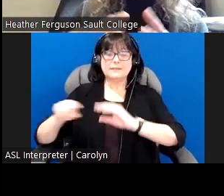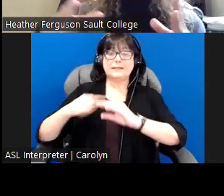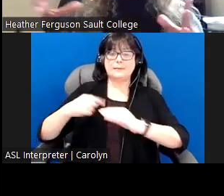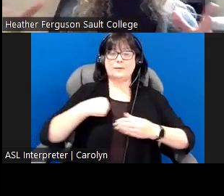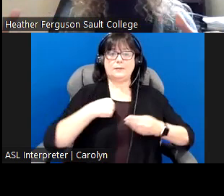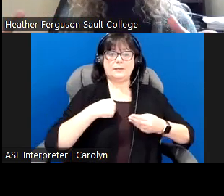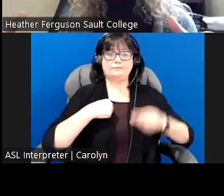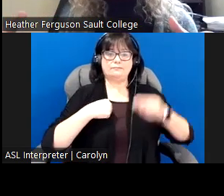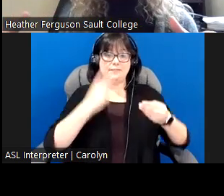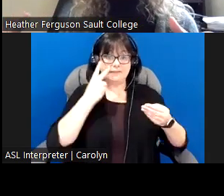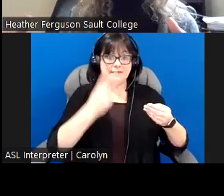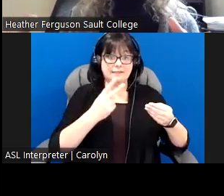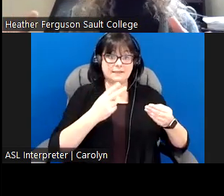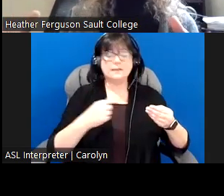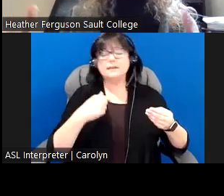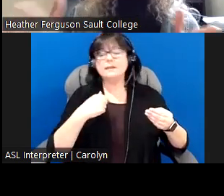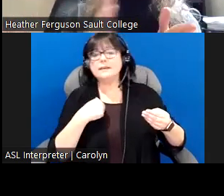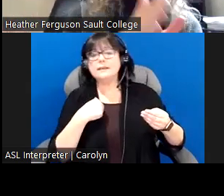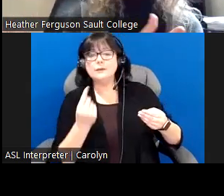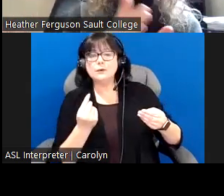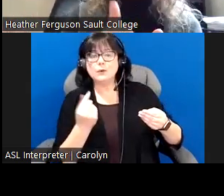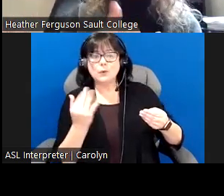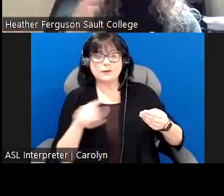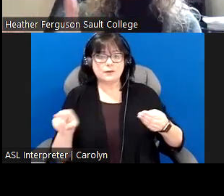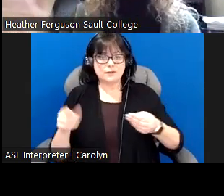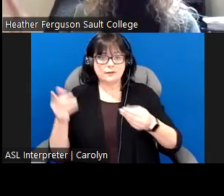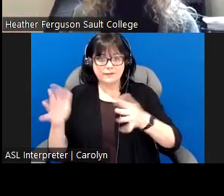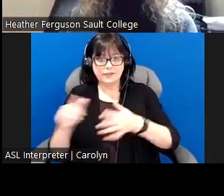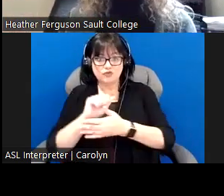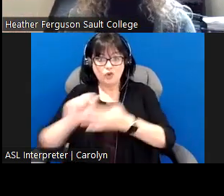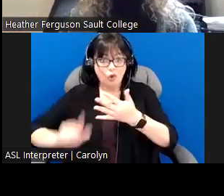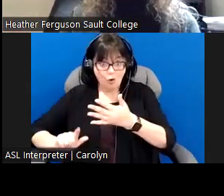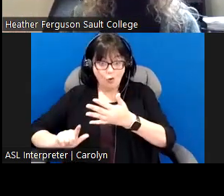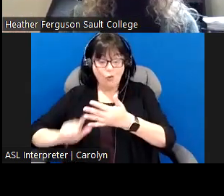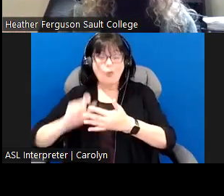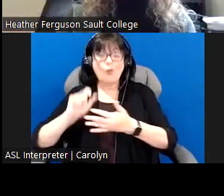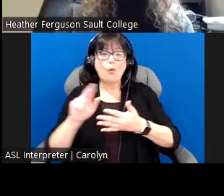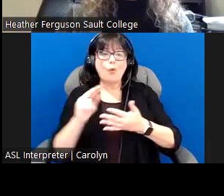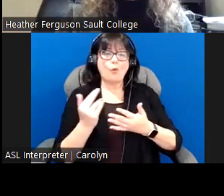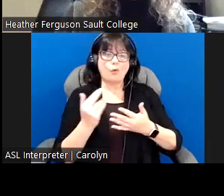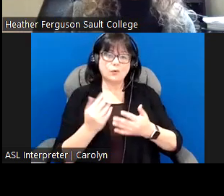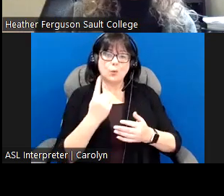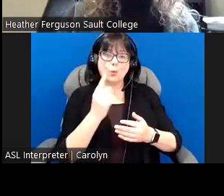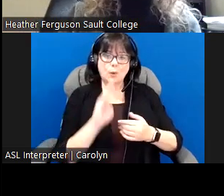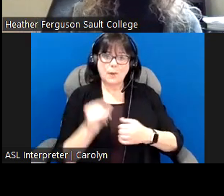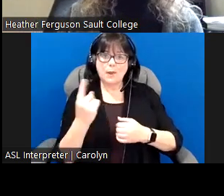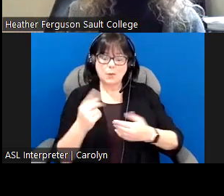client has completed all the assessments to take a look, or I can look at them as the scores come in as well. And the reports are very